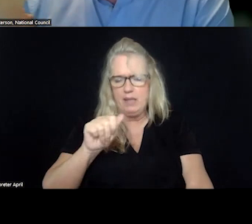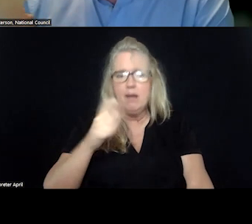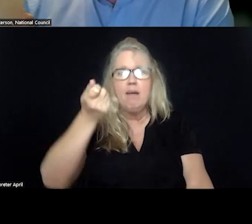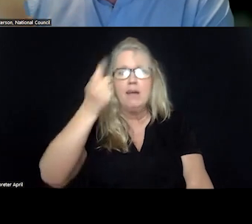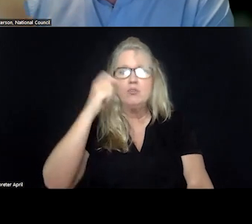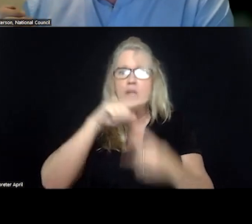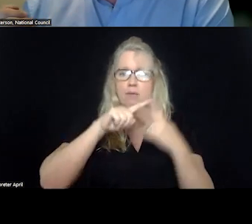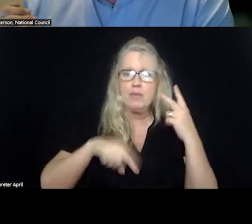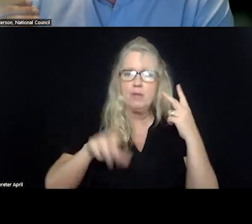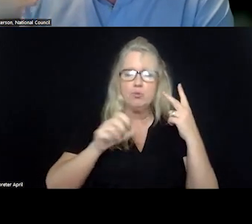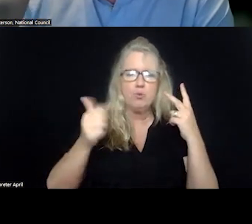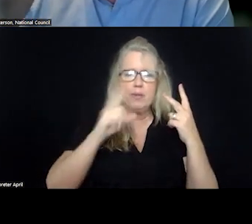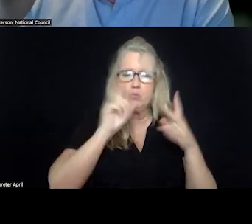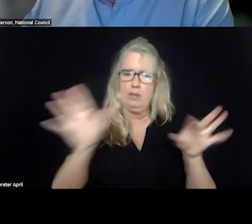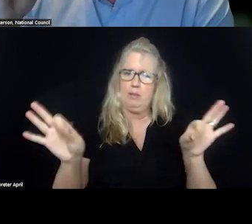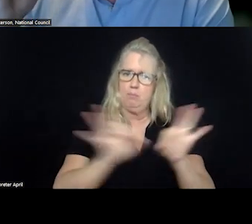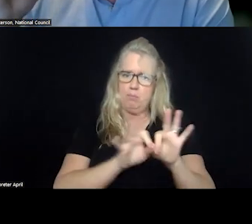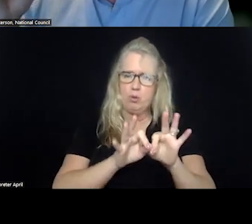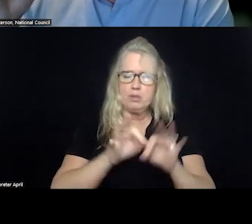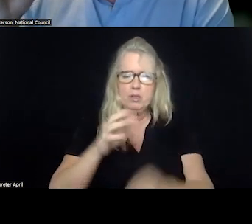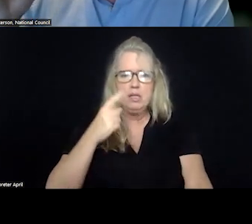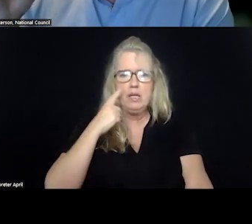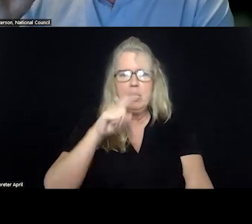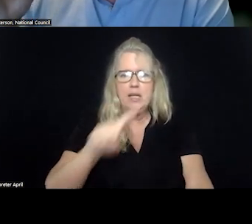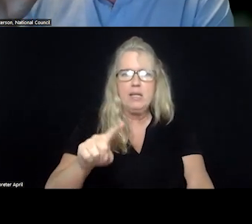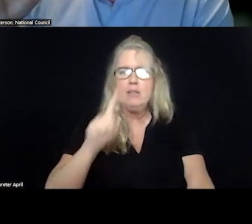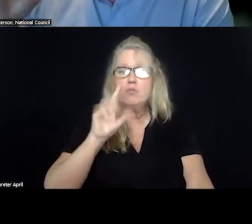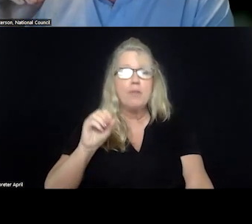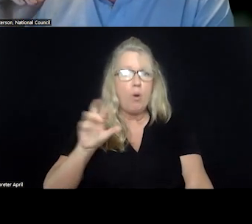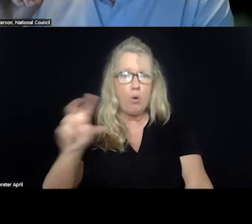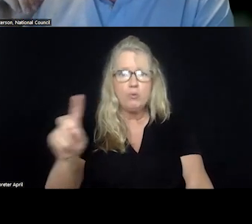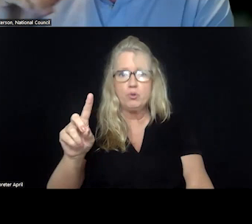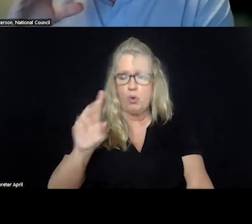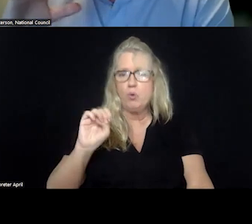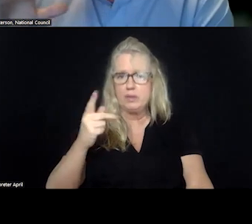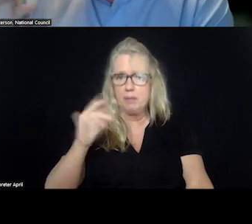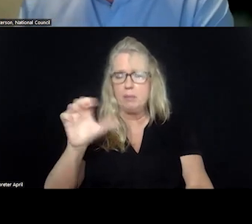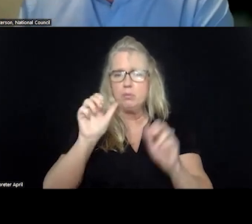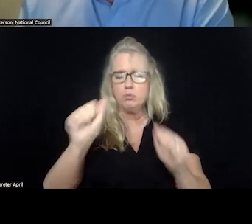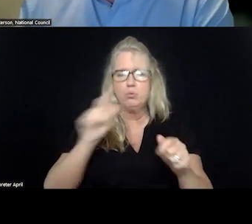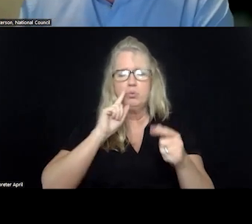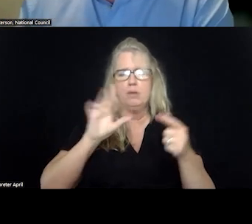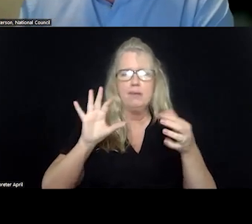2 areas that are really important is around the overdose epidemic. So being able to connect to